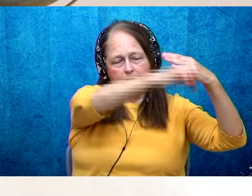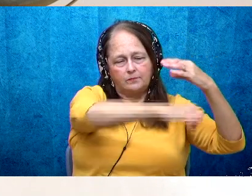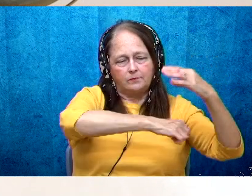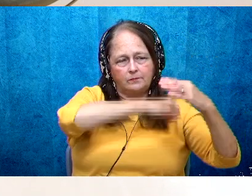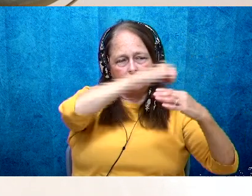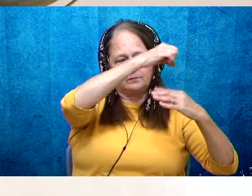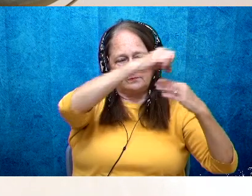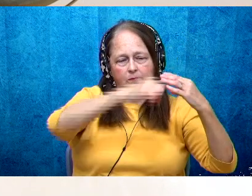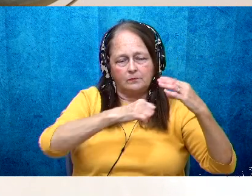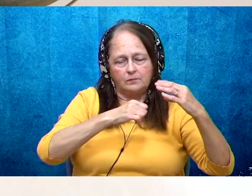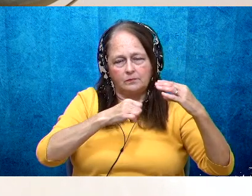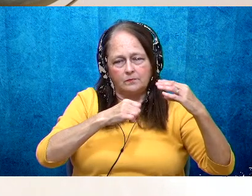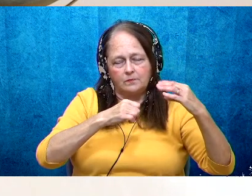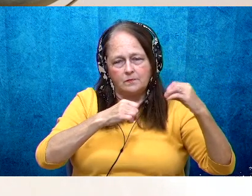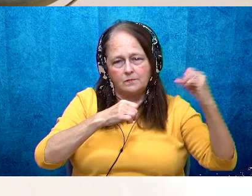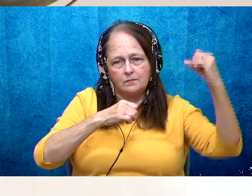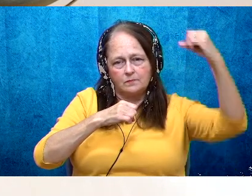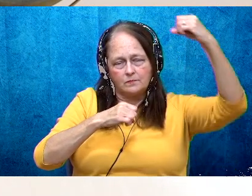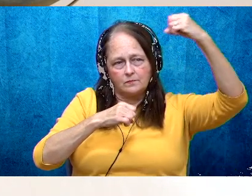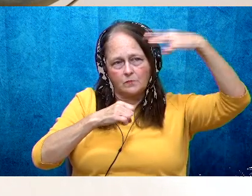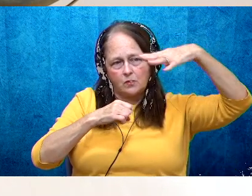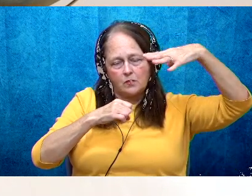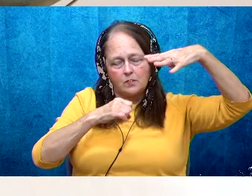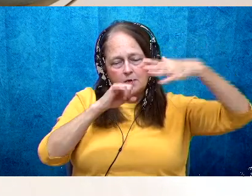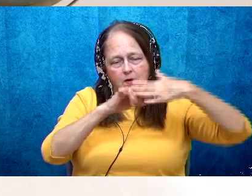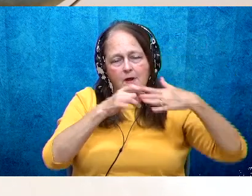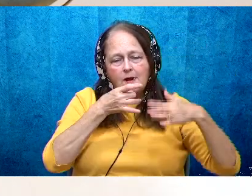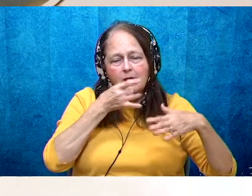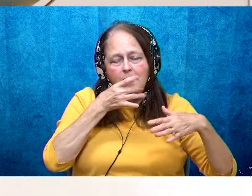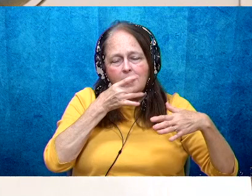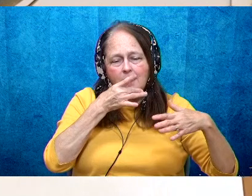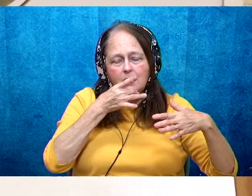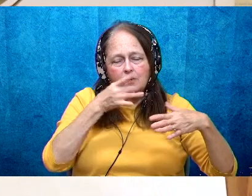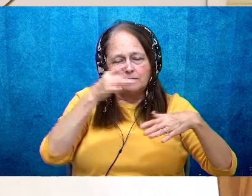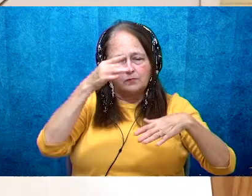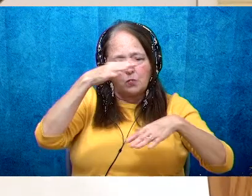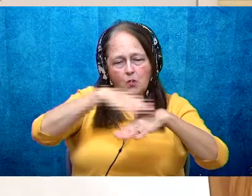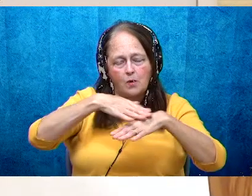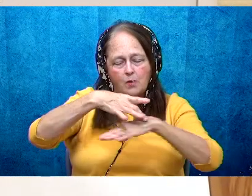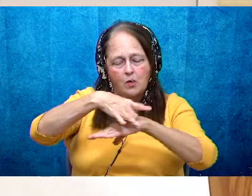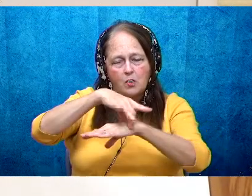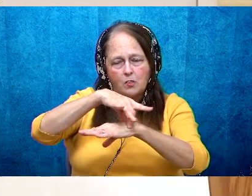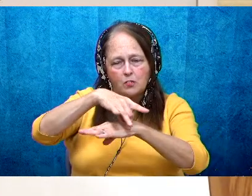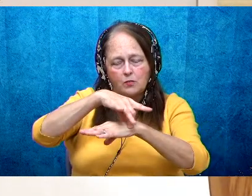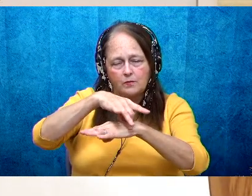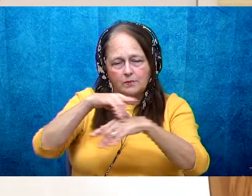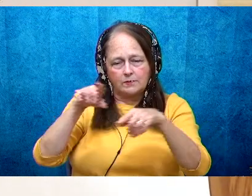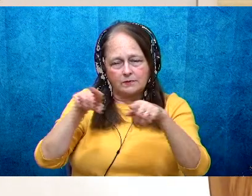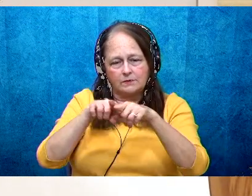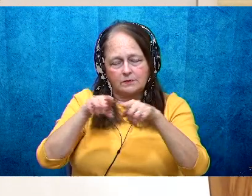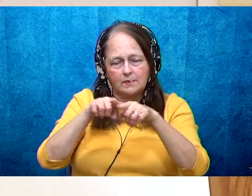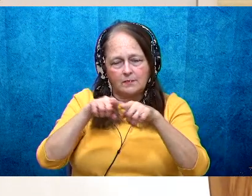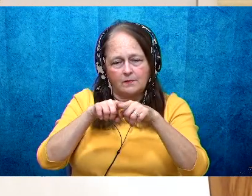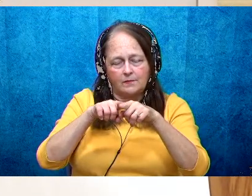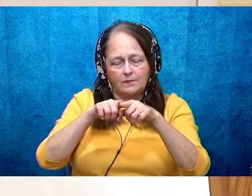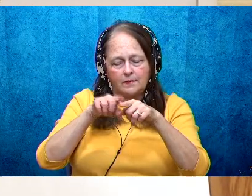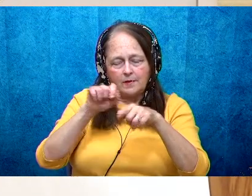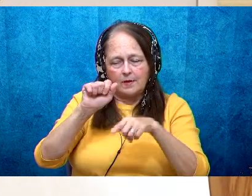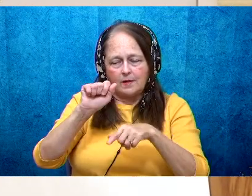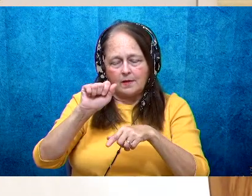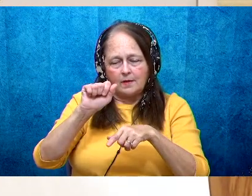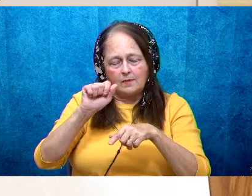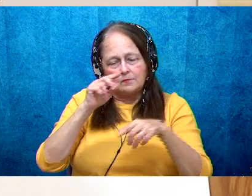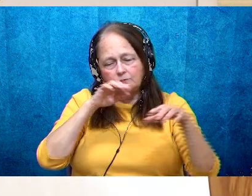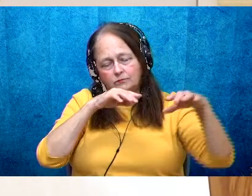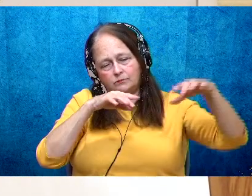affect the angle at all. All of the sunlight is hitting the Earth at the same angle.